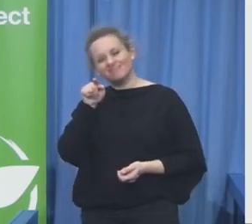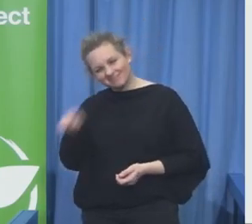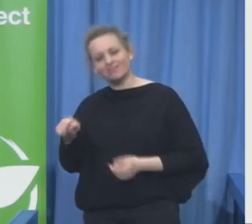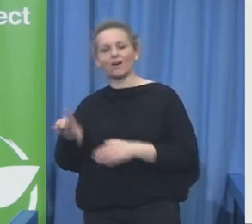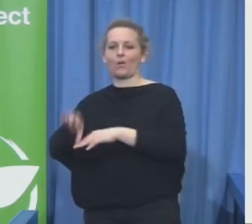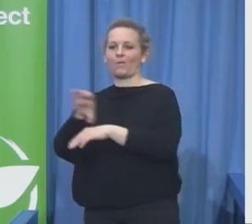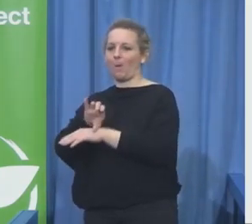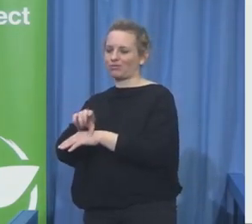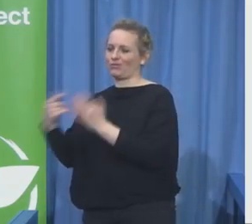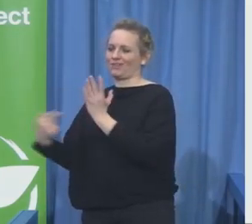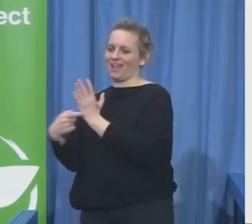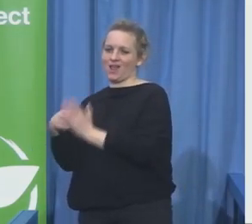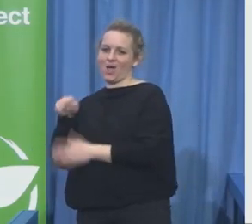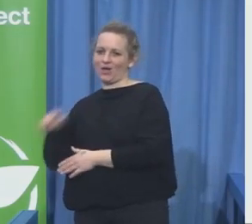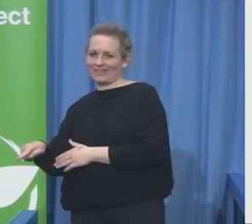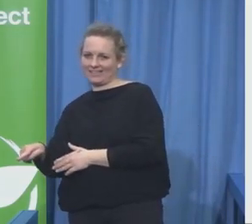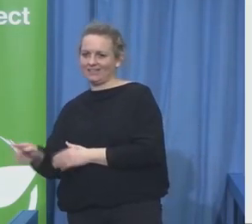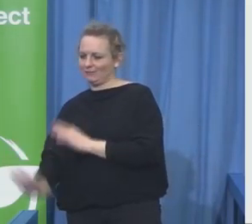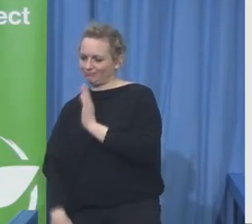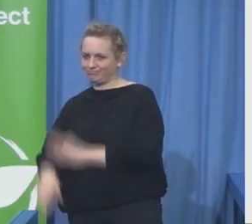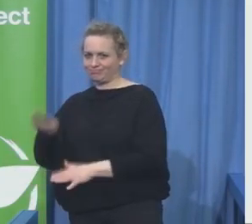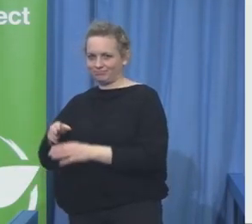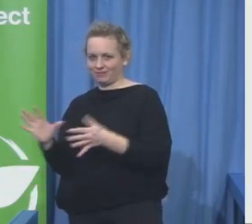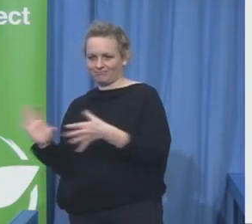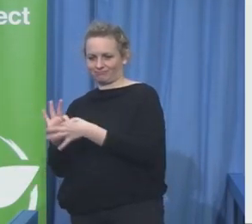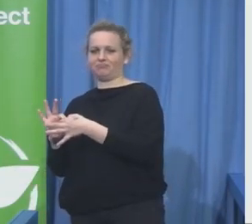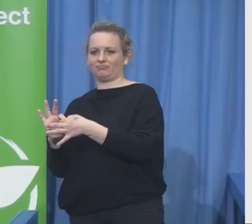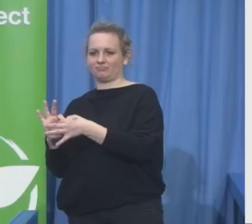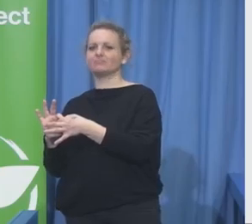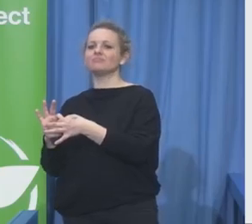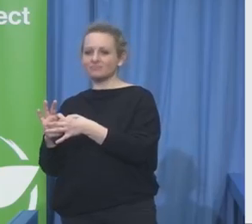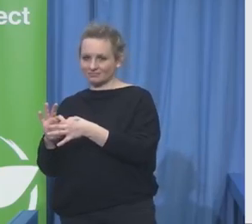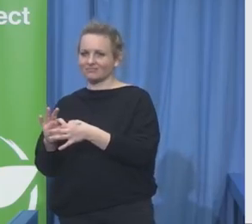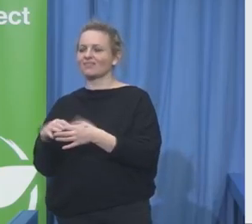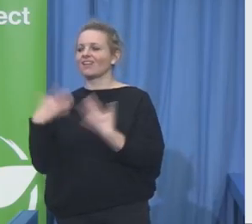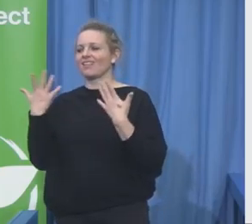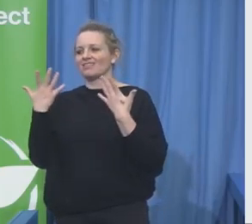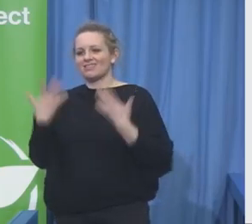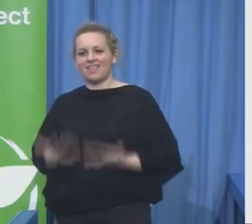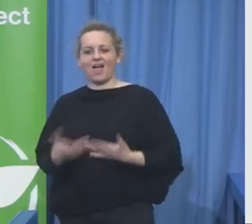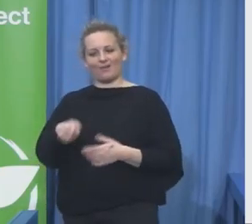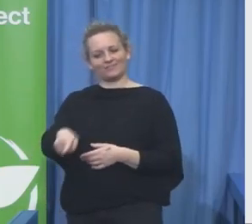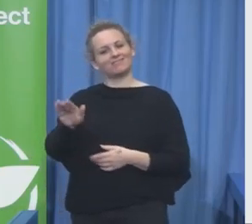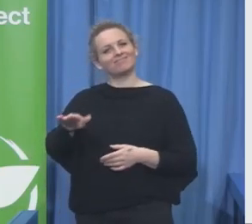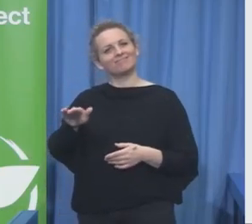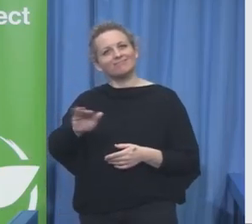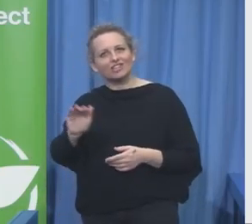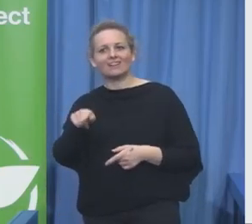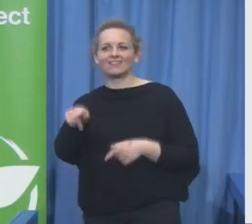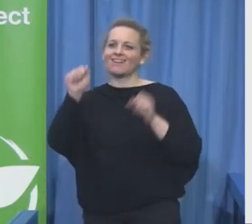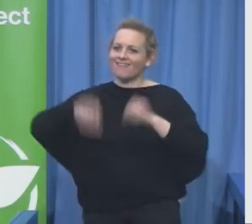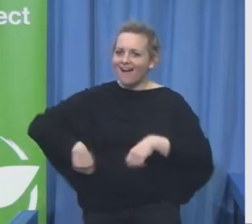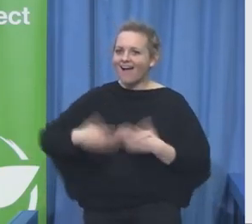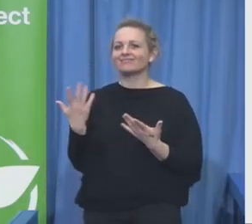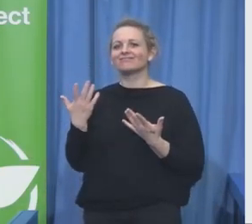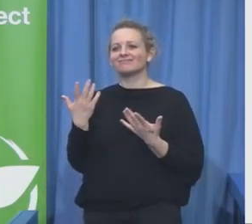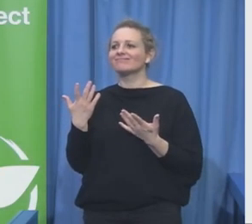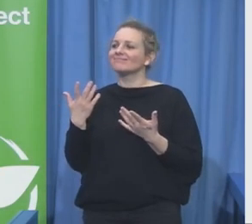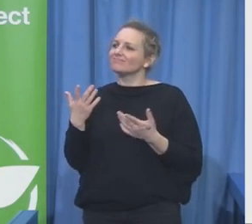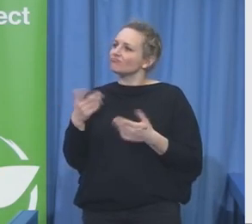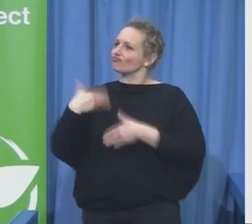her life. So when we think about people in the workplace right now, I'd really like you to start thinking about, you know, the different technologies people will have